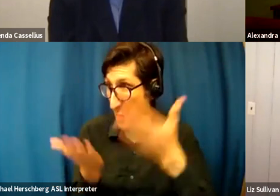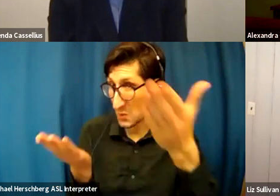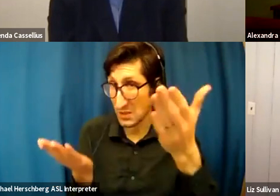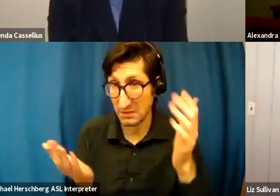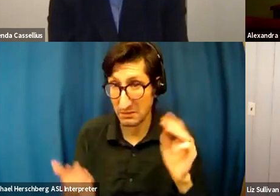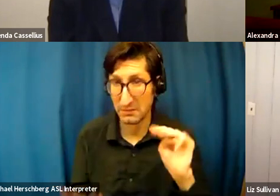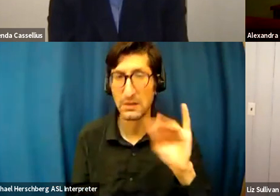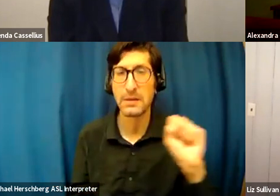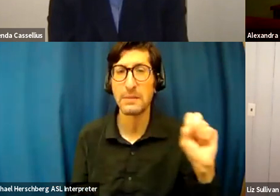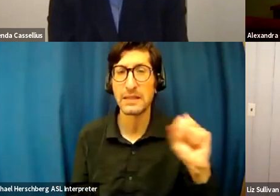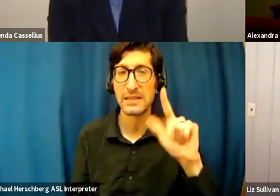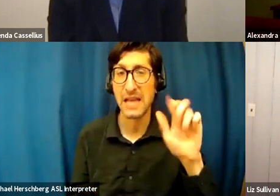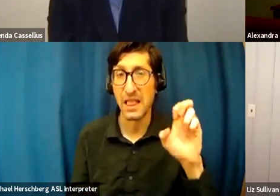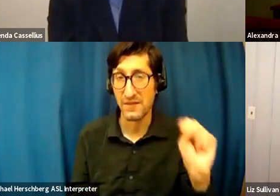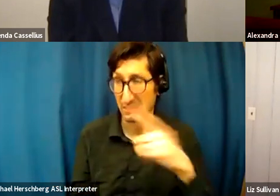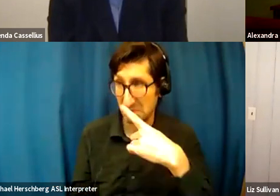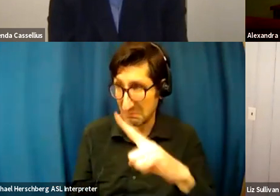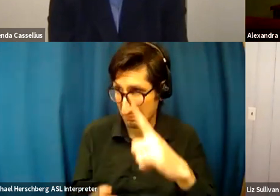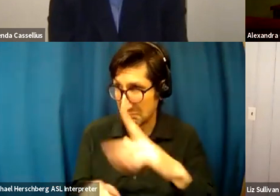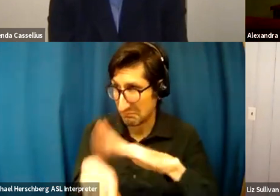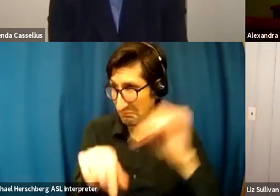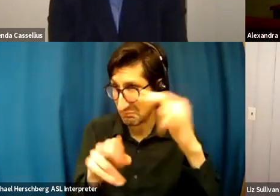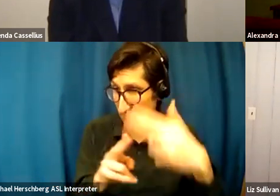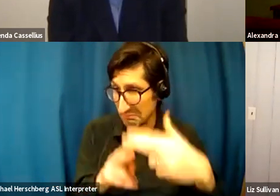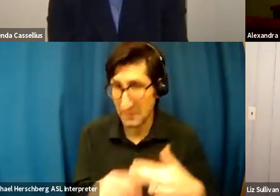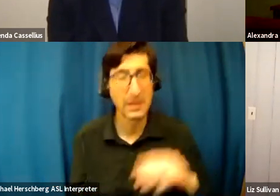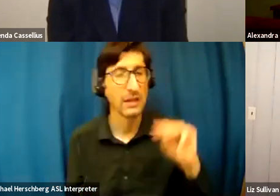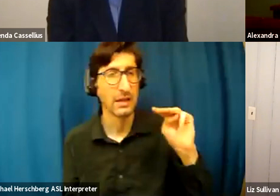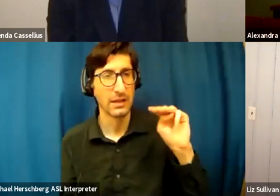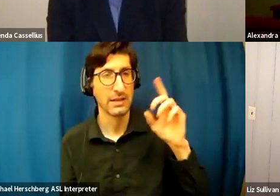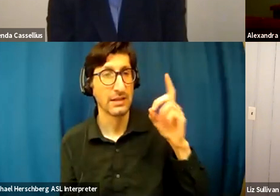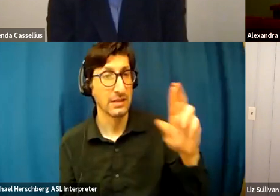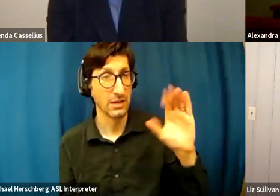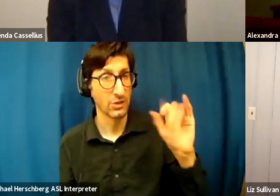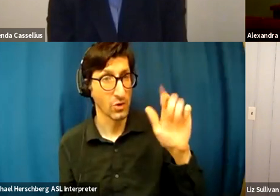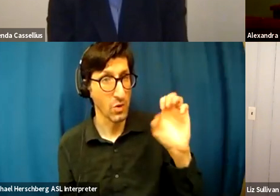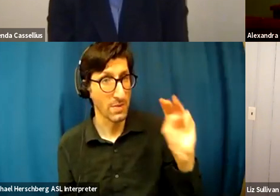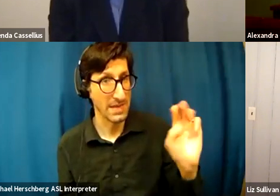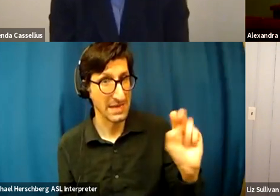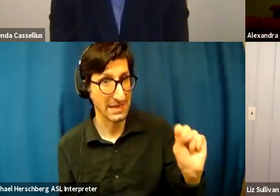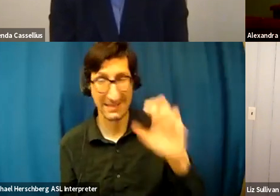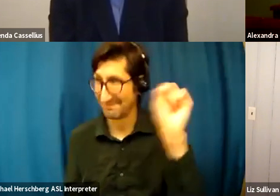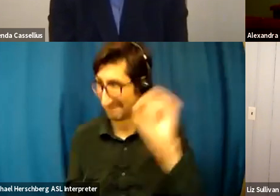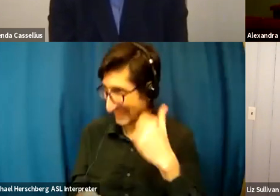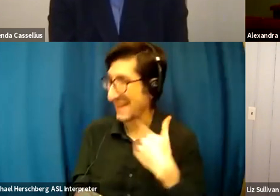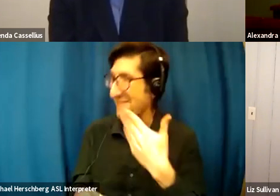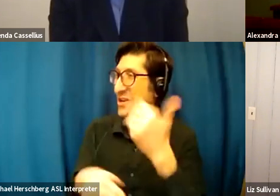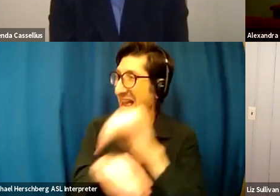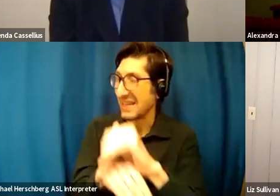Ms. Sullivan, can you please call the roll? Dr. Coleman? Yes, and have a good night, everybody. Dr.